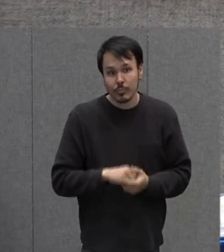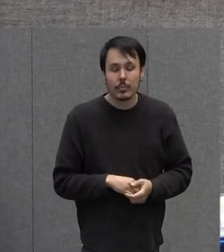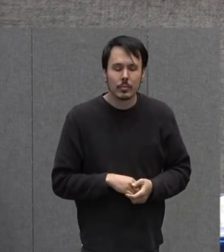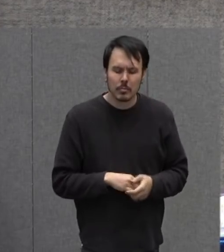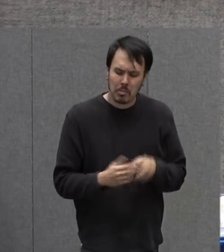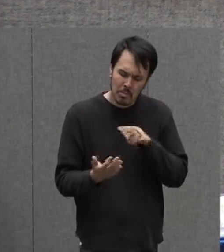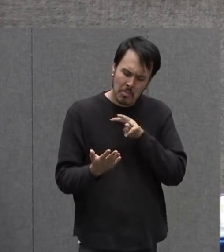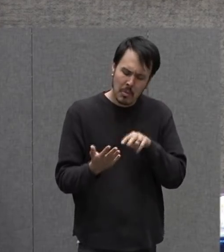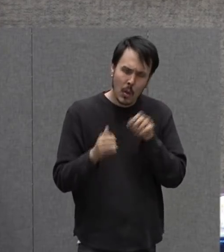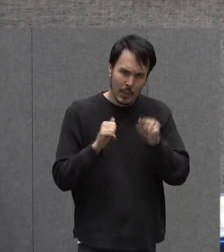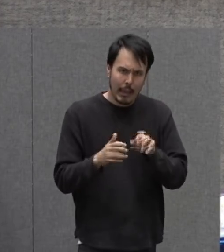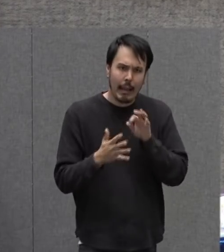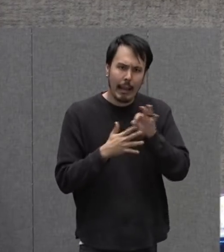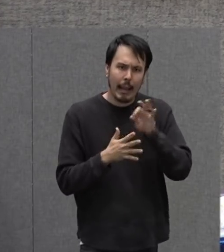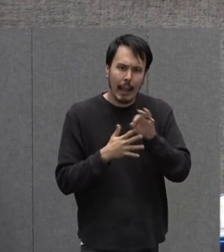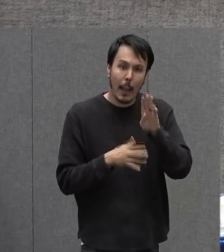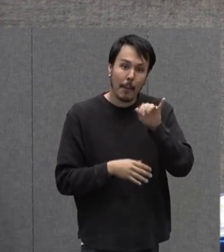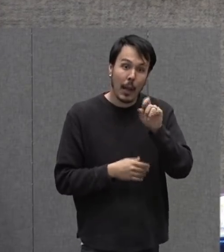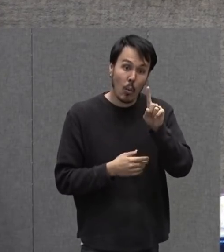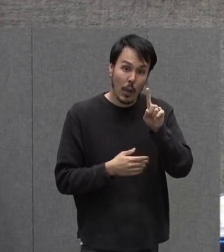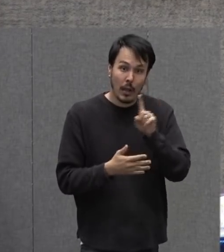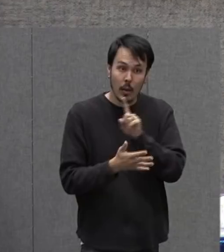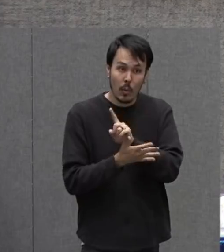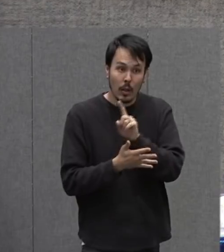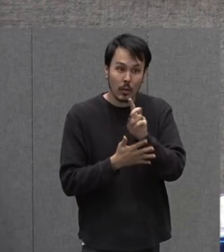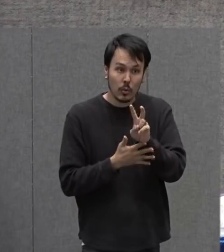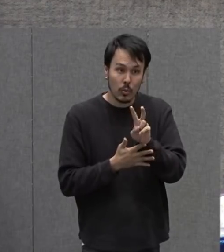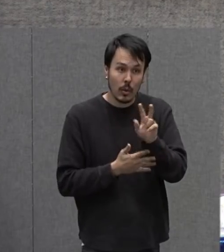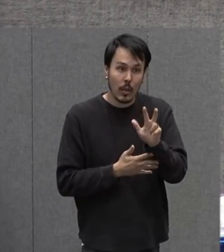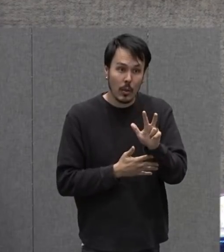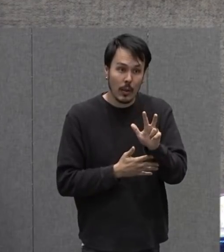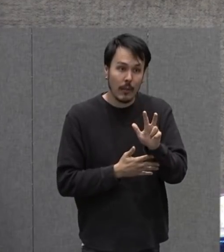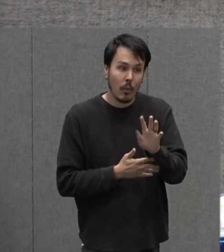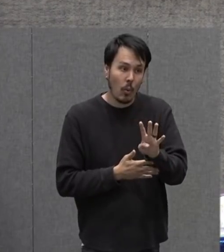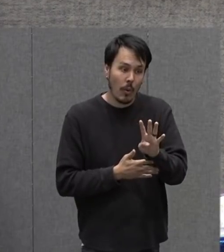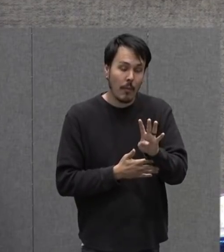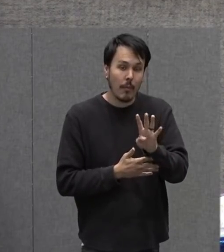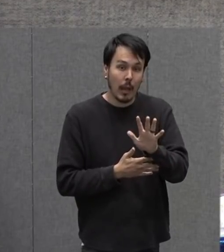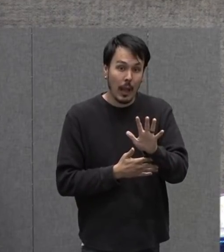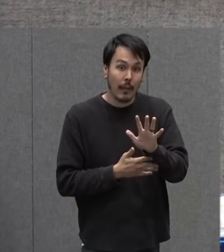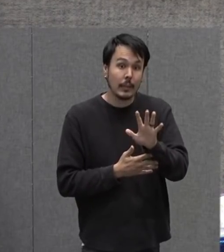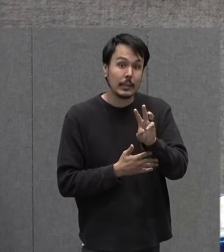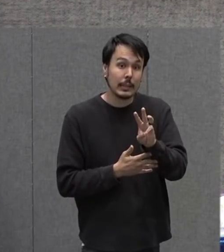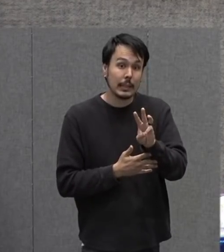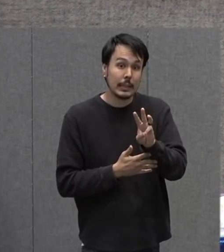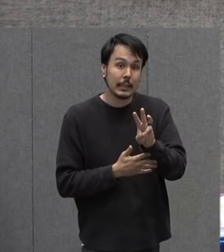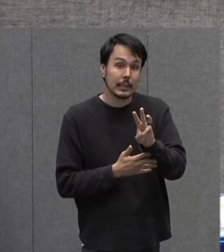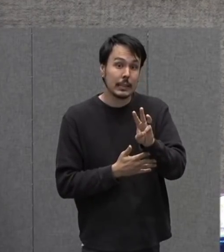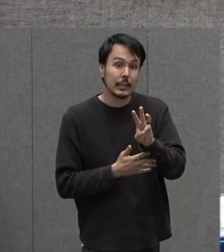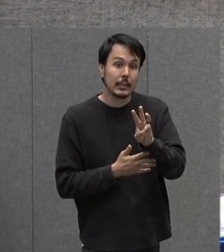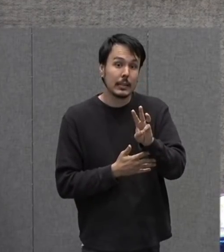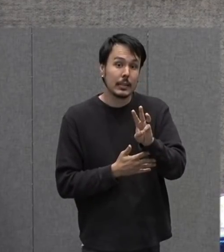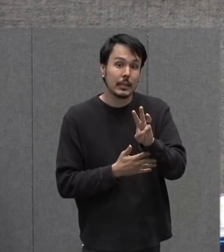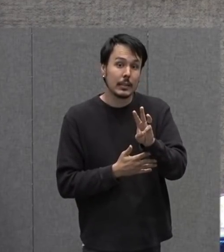Well, we could count by ones. 1, 2, 3, 4, 5,